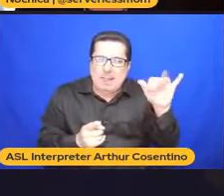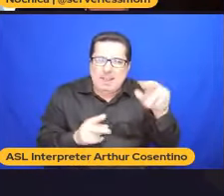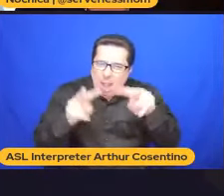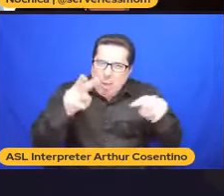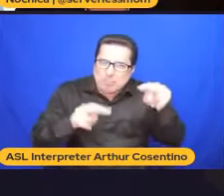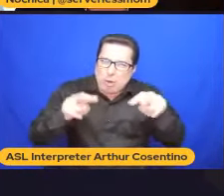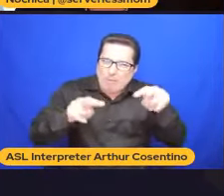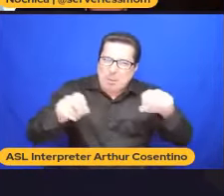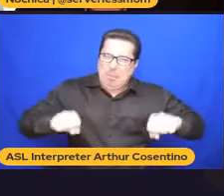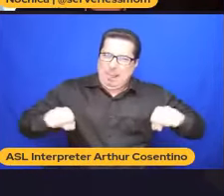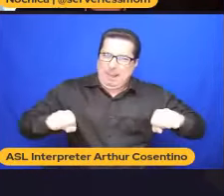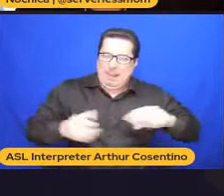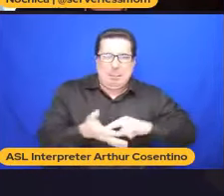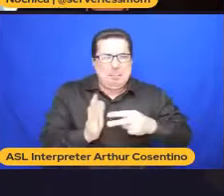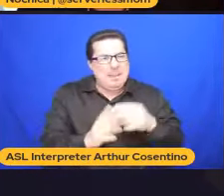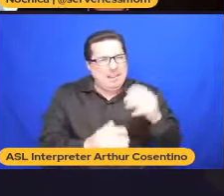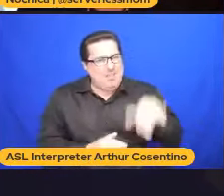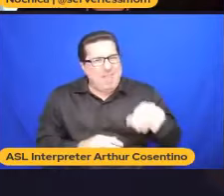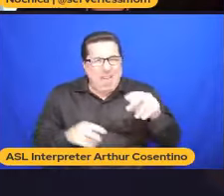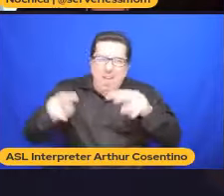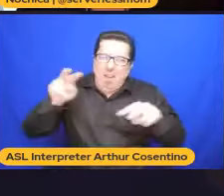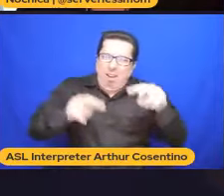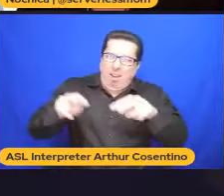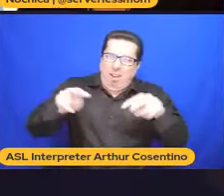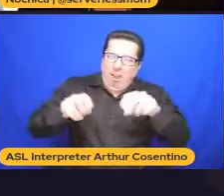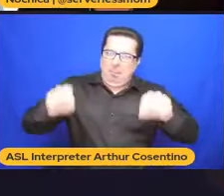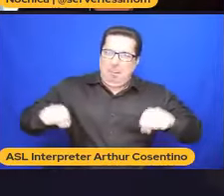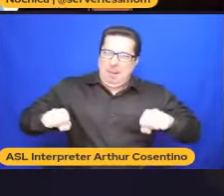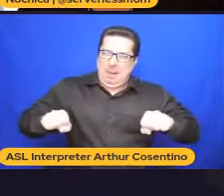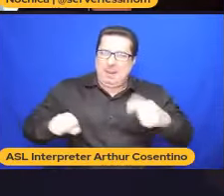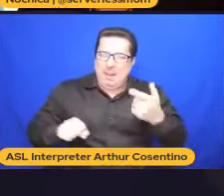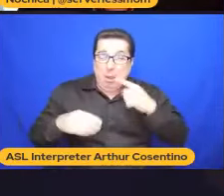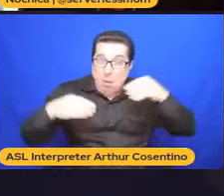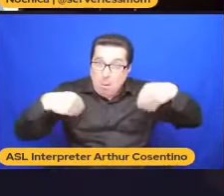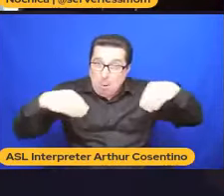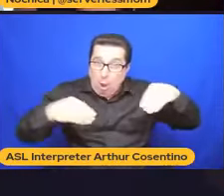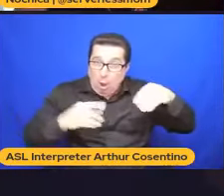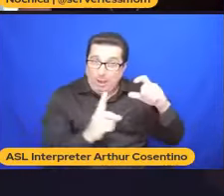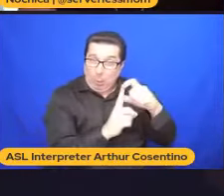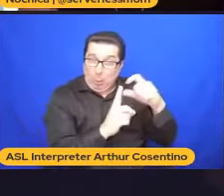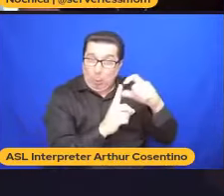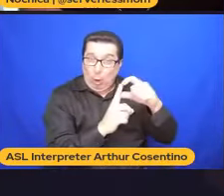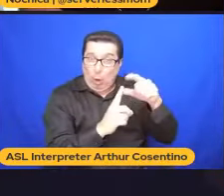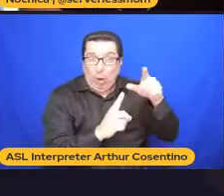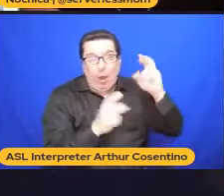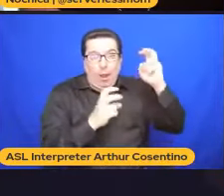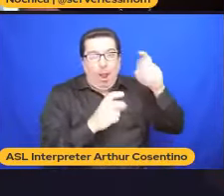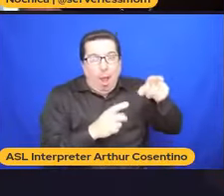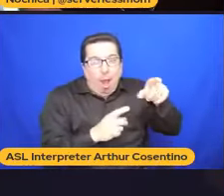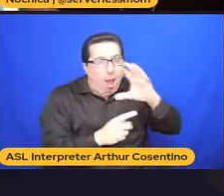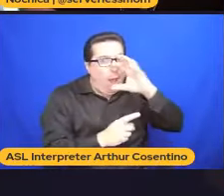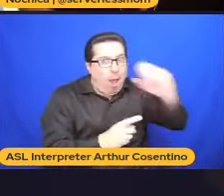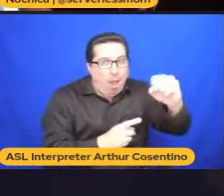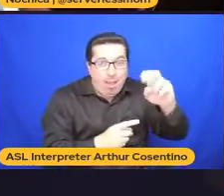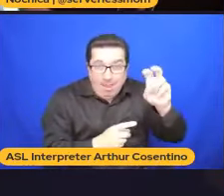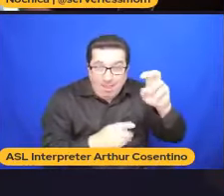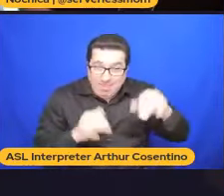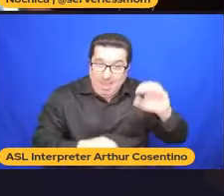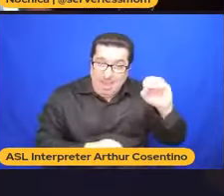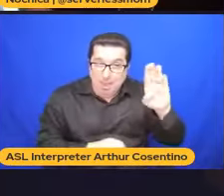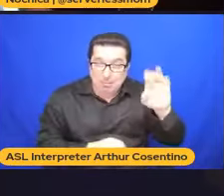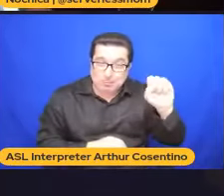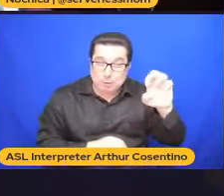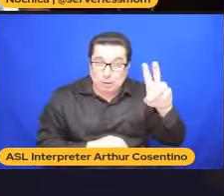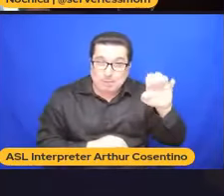really? Because, is it just a marketing buzzword? It's a very common term specifically on the West Coast of the United States,